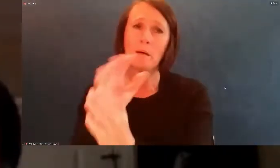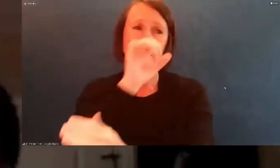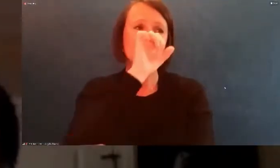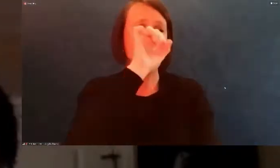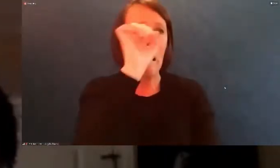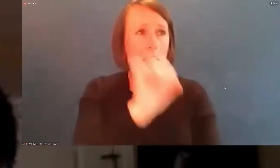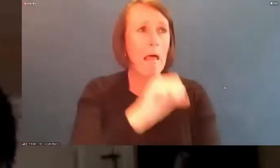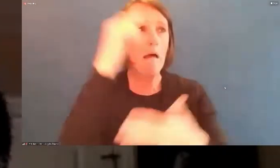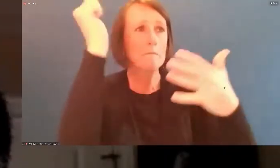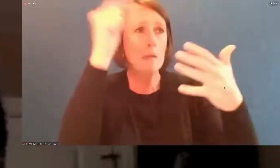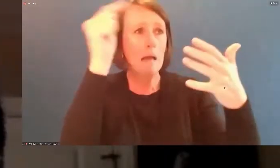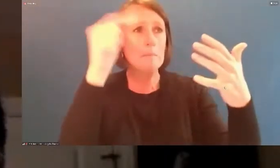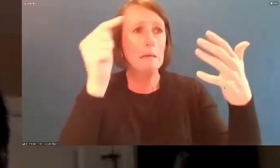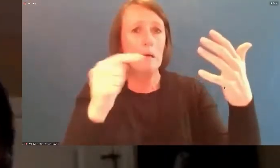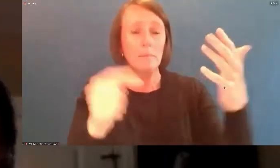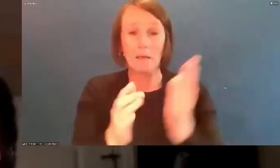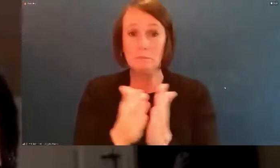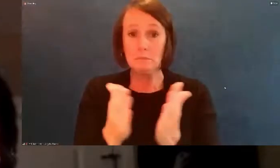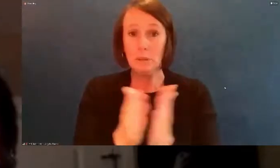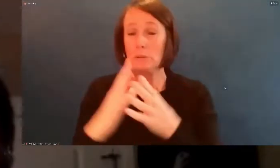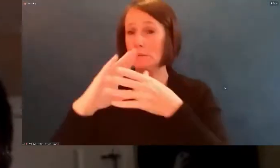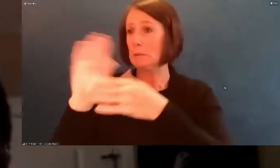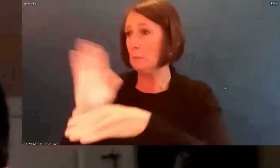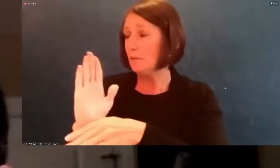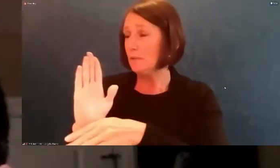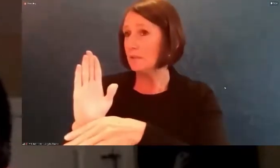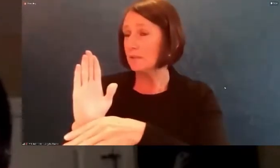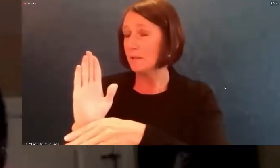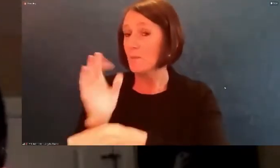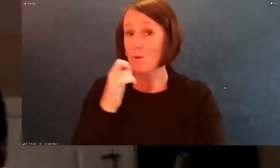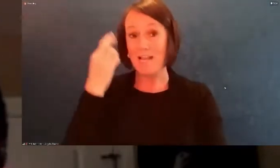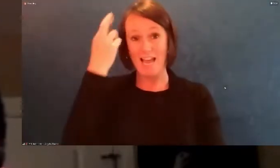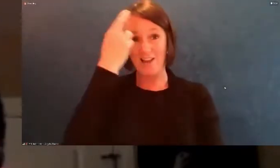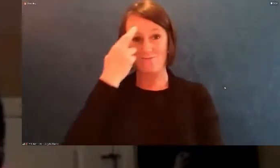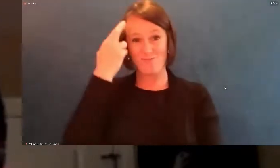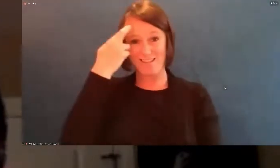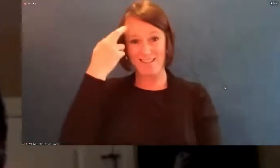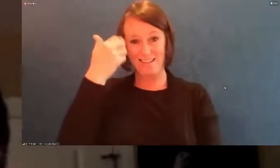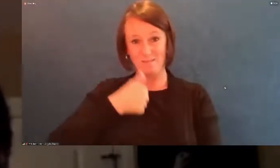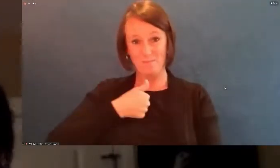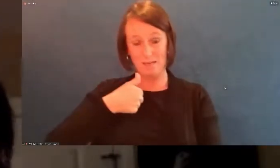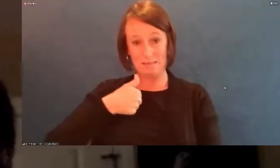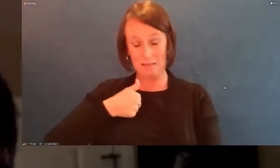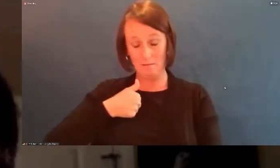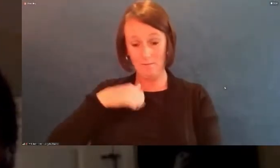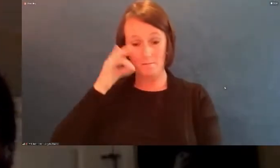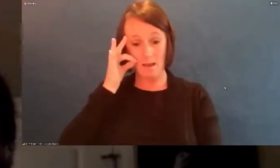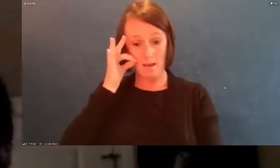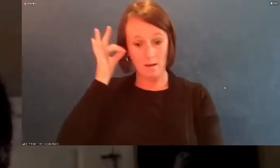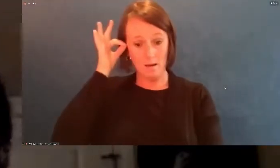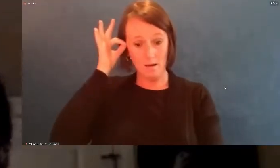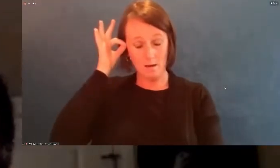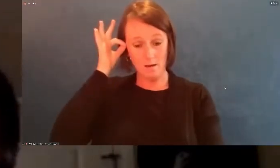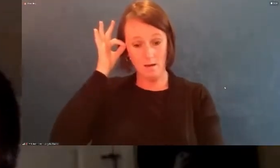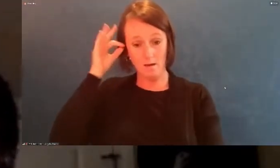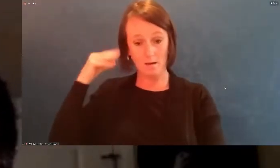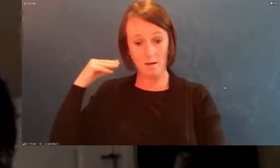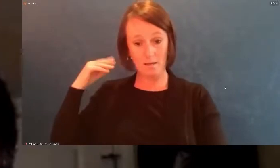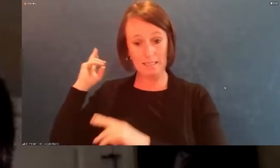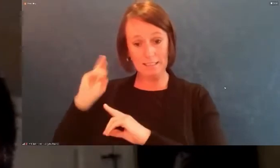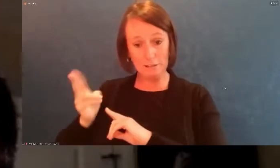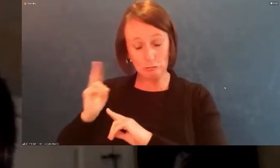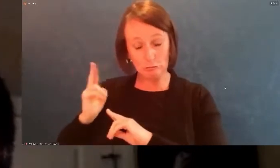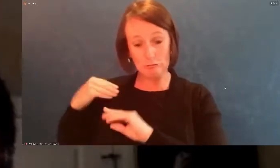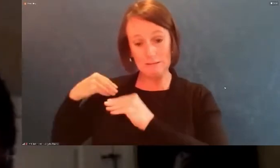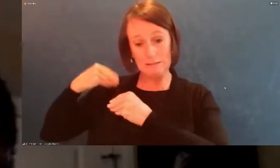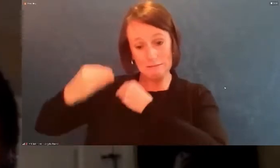what I realized was that my inheritance as an Indigenous person was also waiting for me, and that it was up to